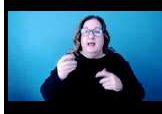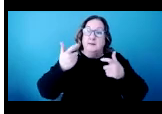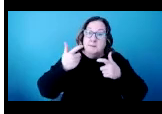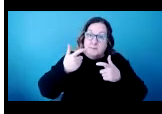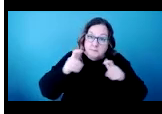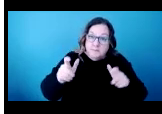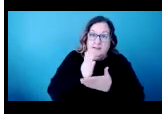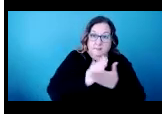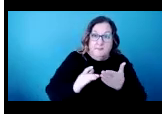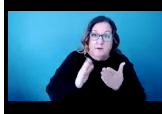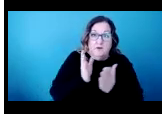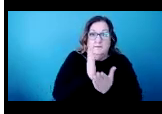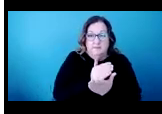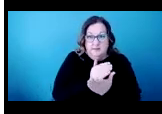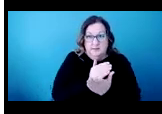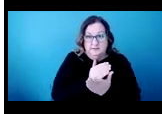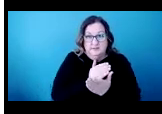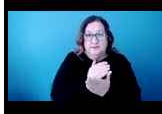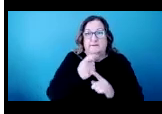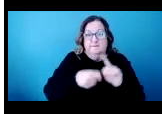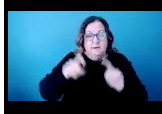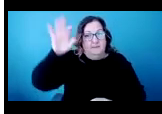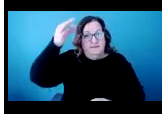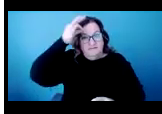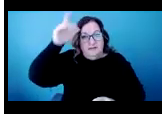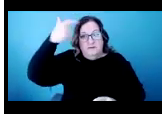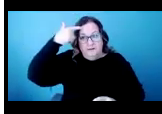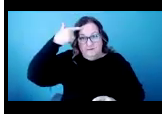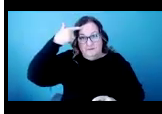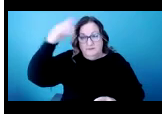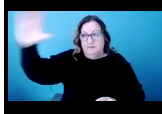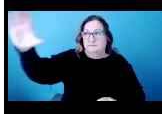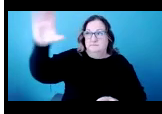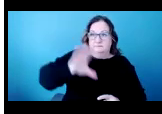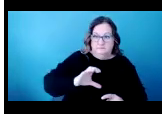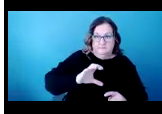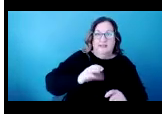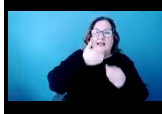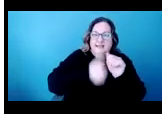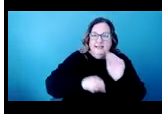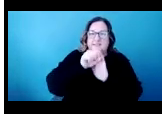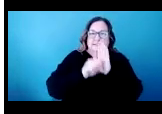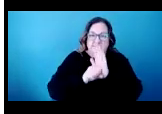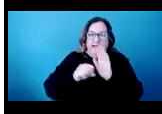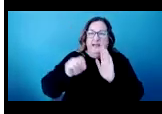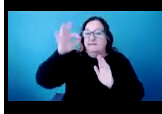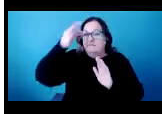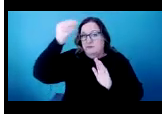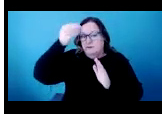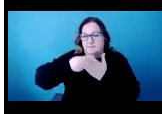obviously, but a sizable amount comes from the federal government. Each state kind of receives some federal money to help with different